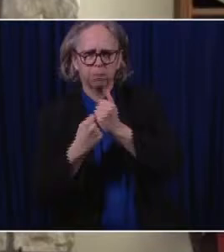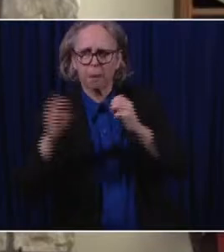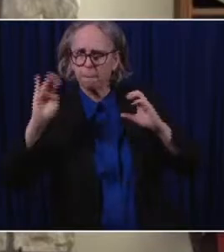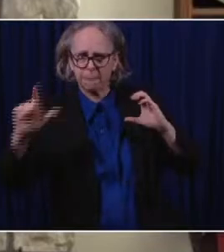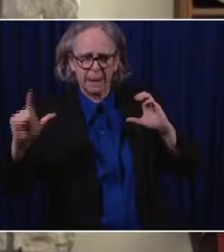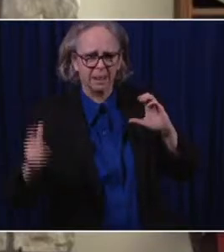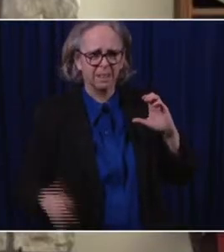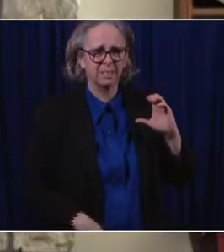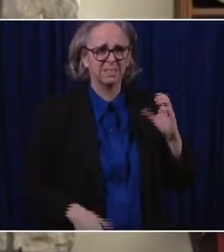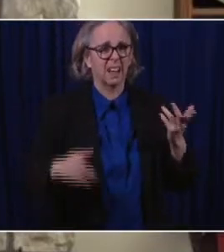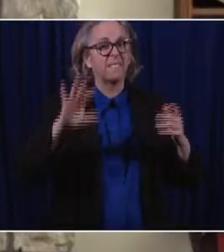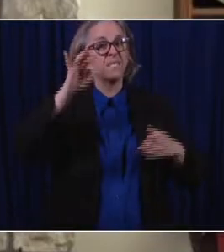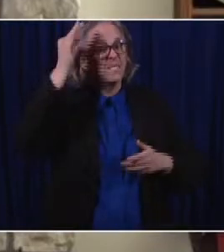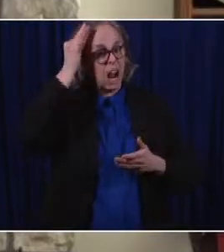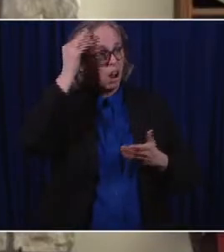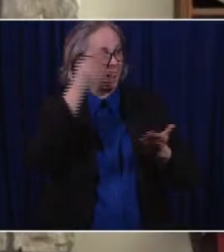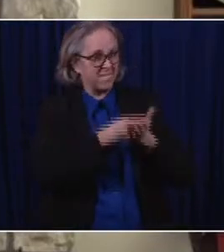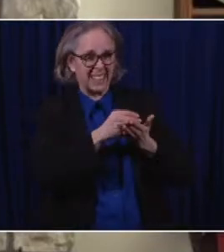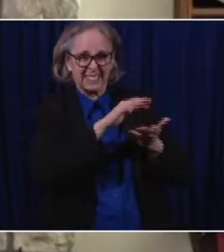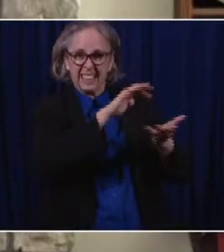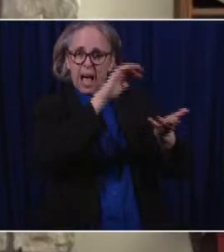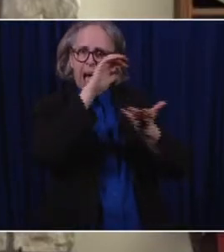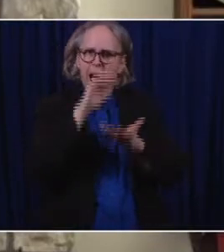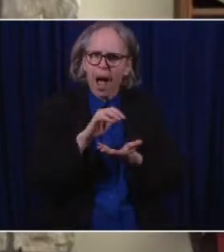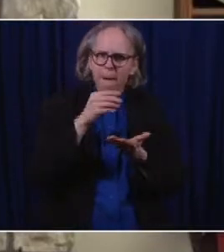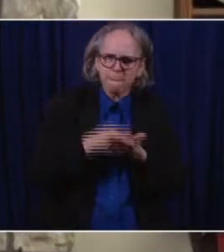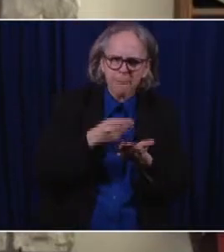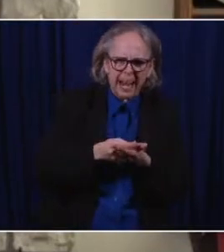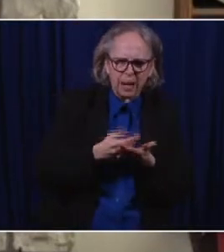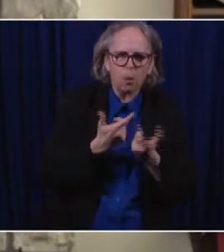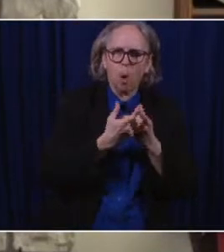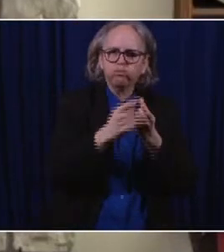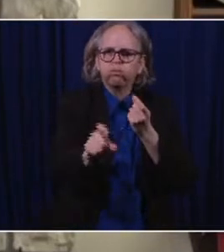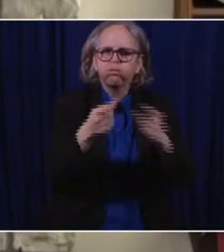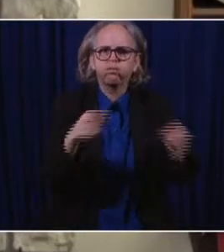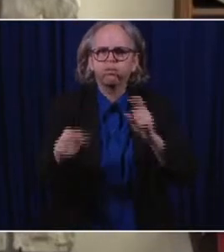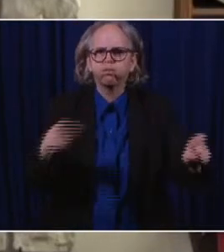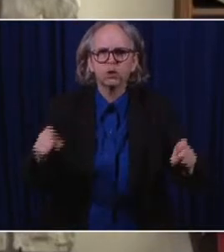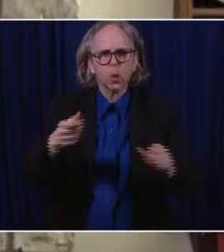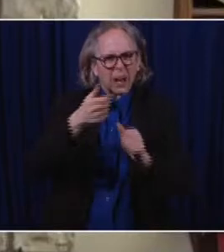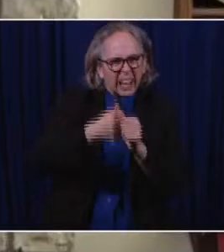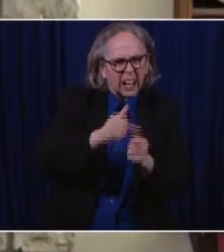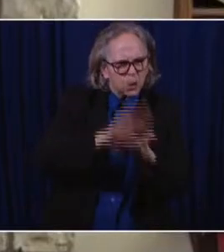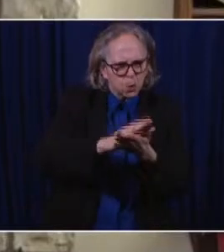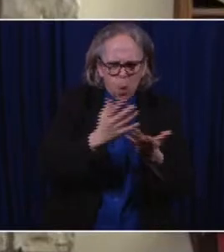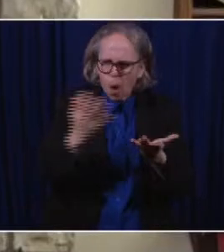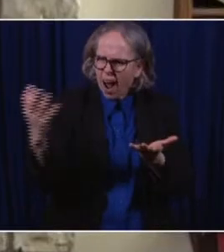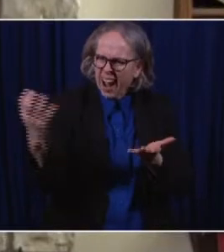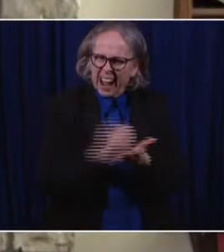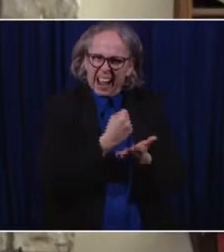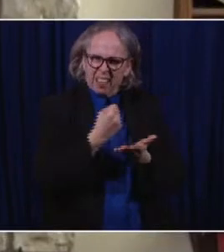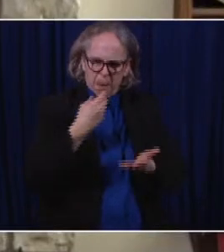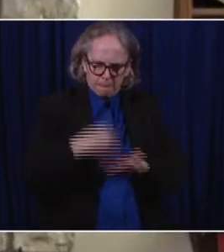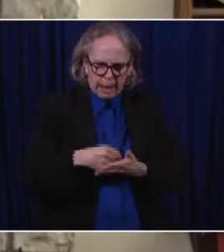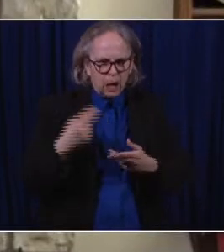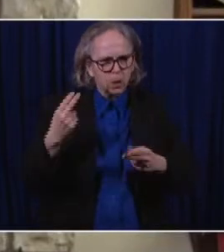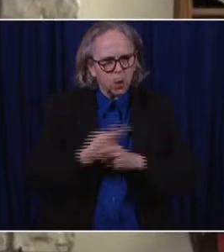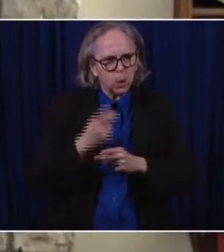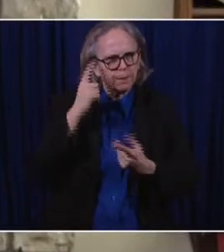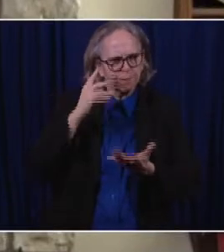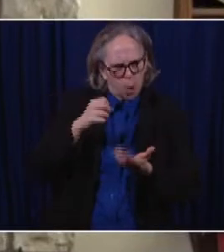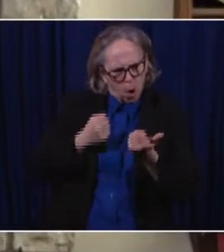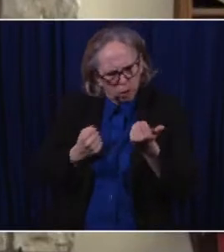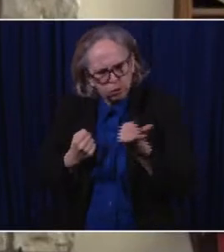is a tool for schools to start helping kids get back on track. While schools can use this funding for